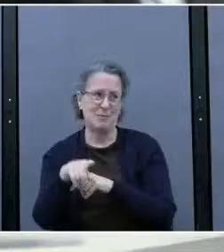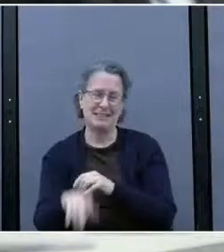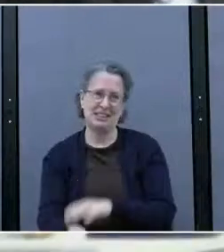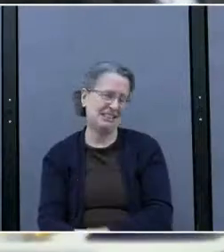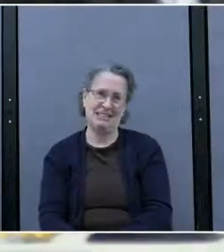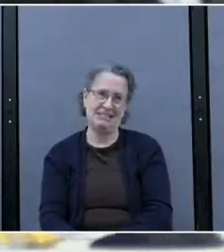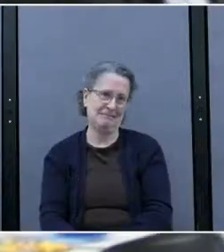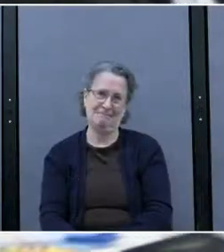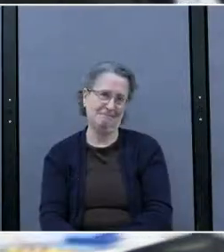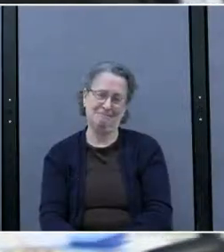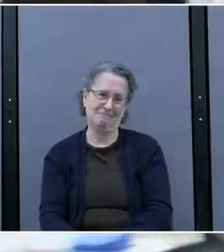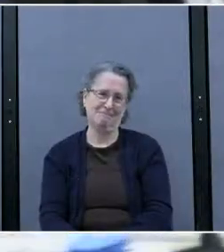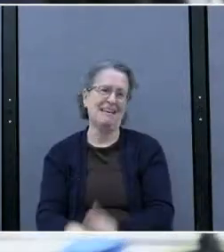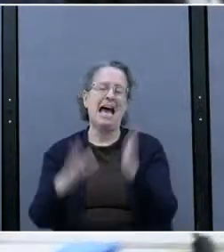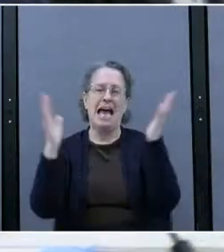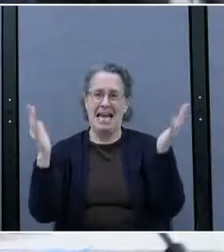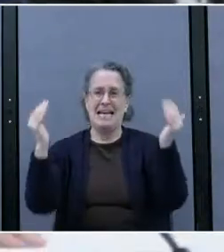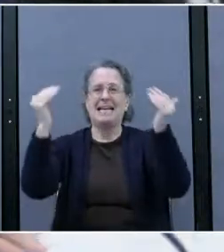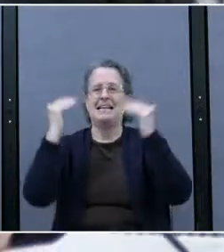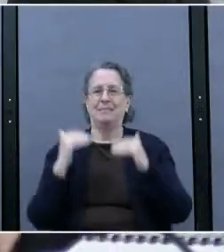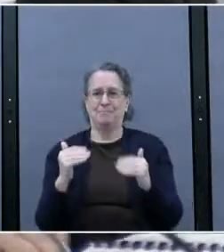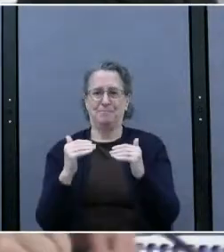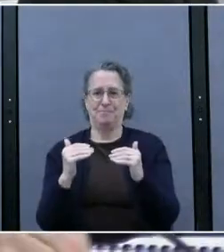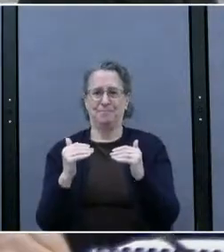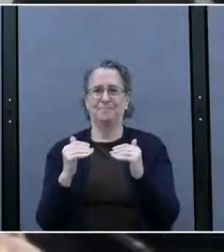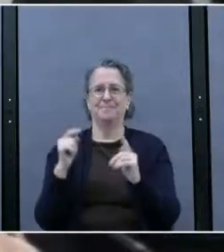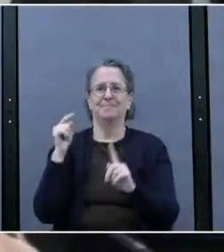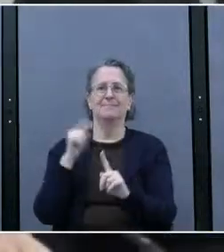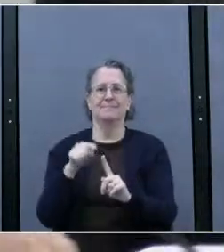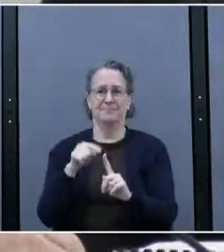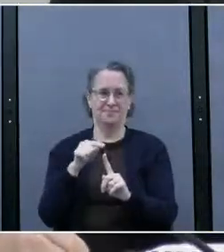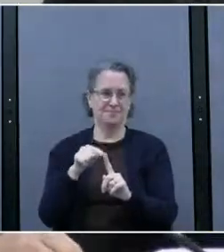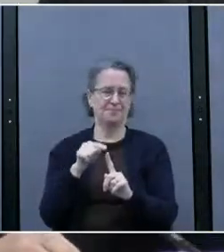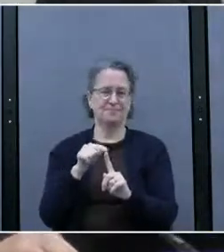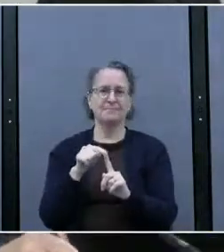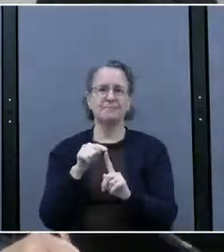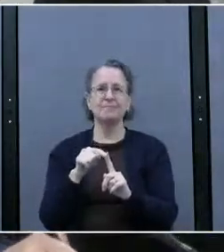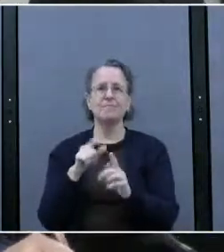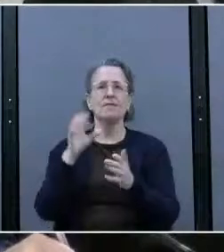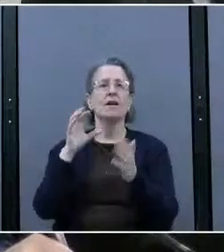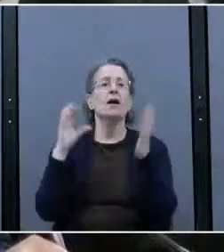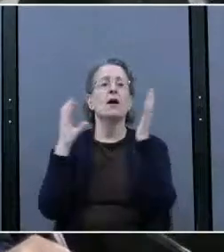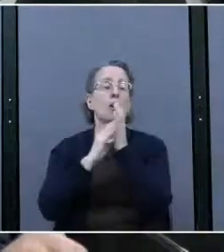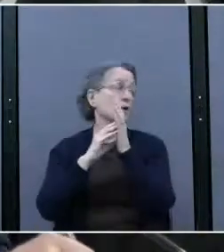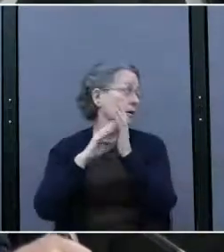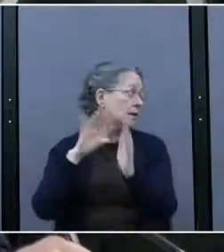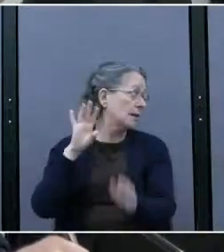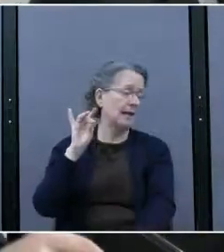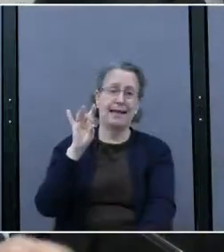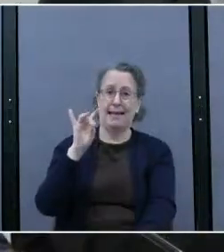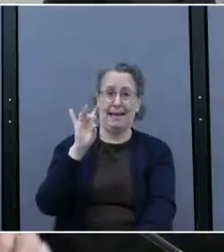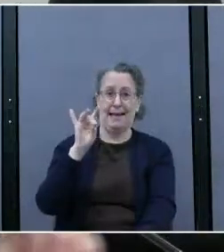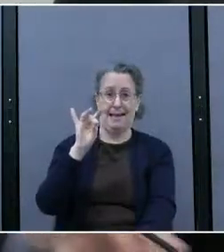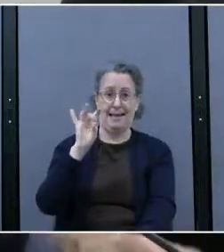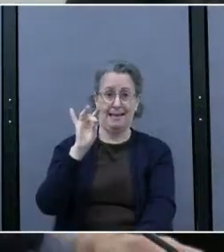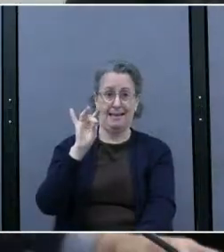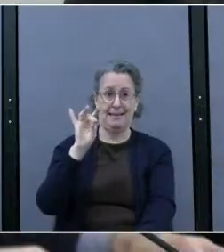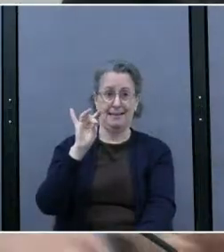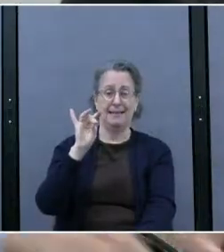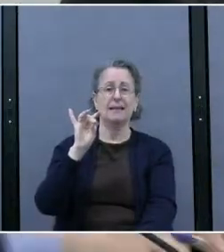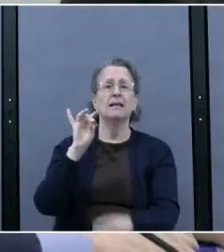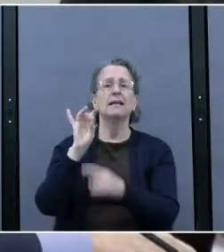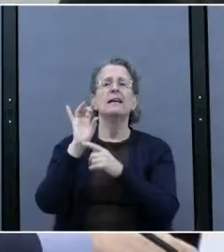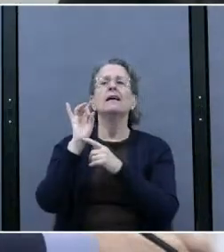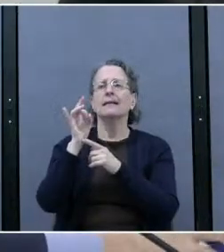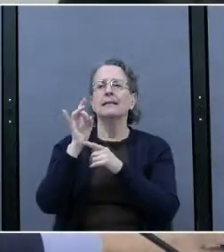Not quite. We'll move on back to where we were before, which is Article 8 about the downtown